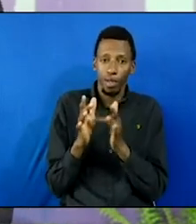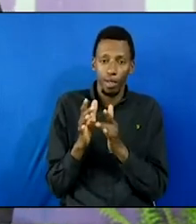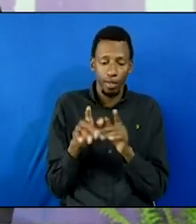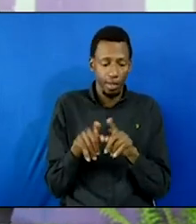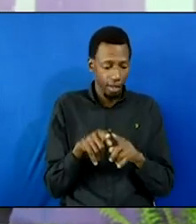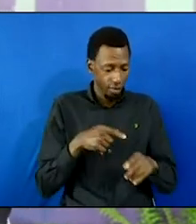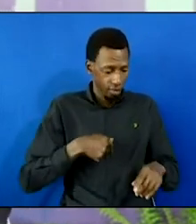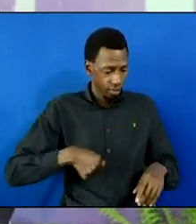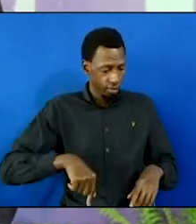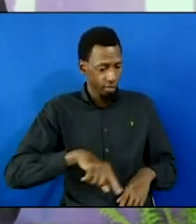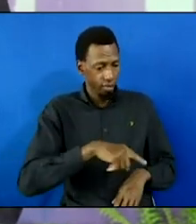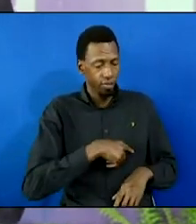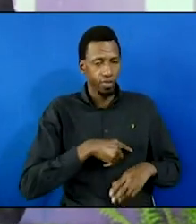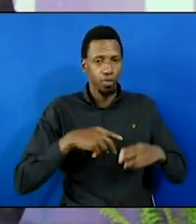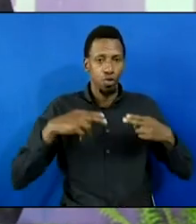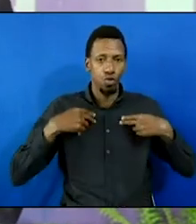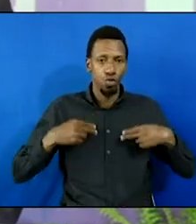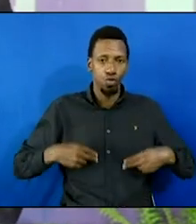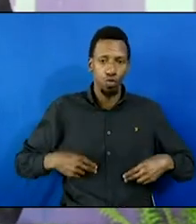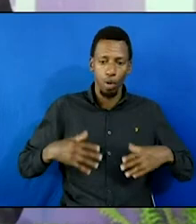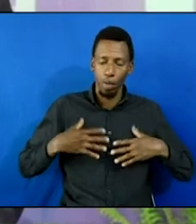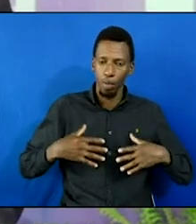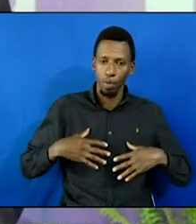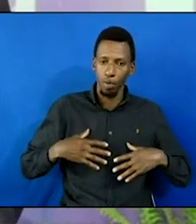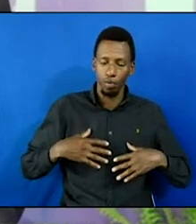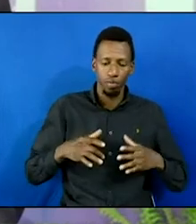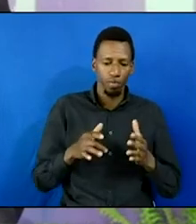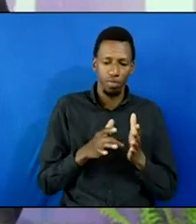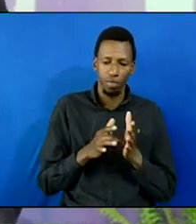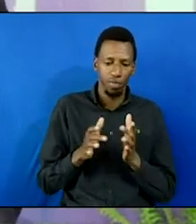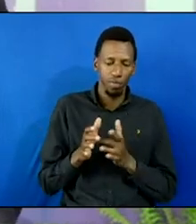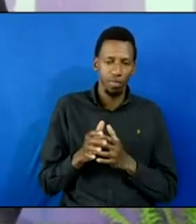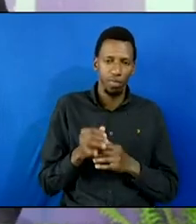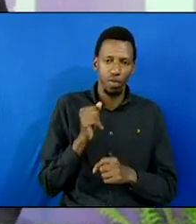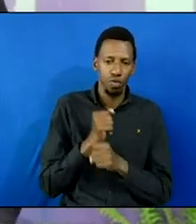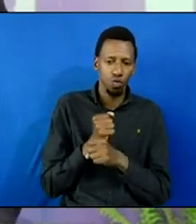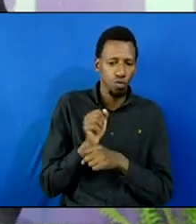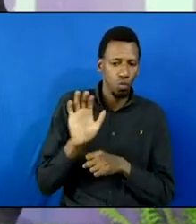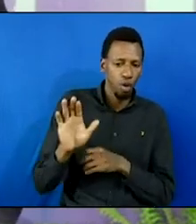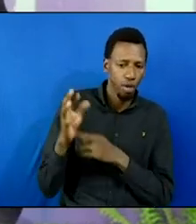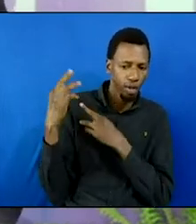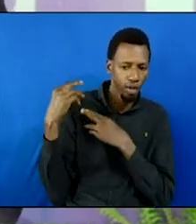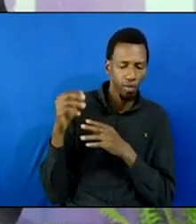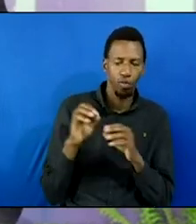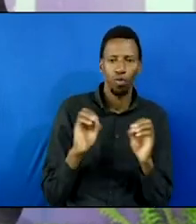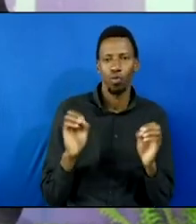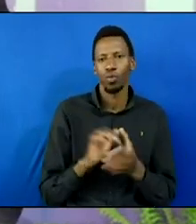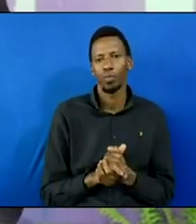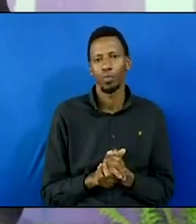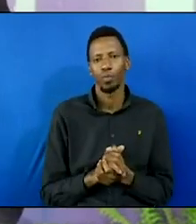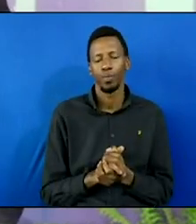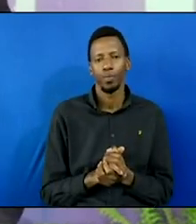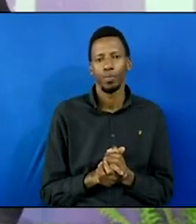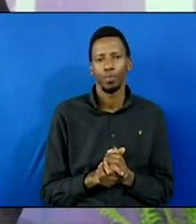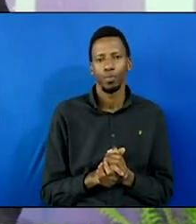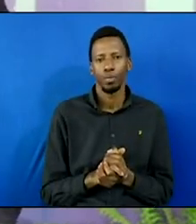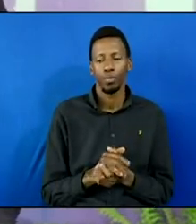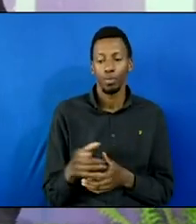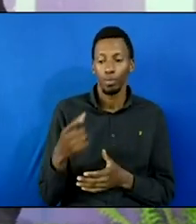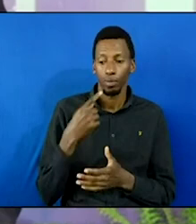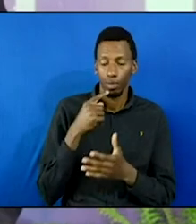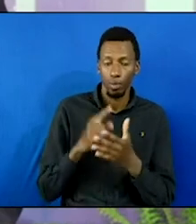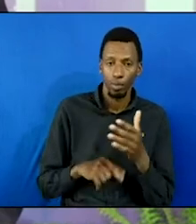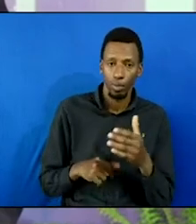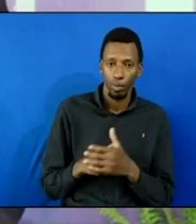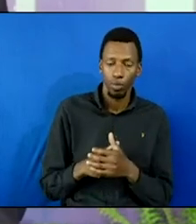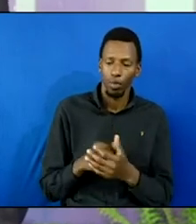would be as human being, he will not be doing what Jesus was doing. He says